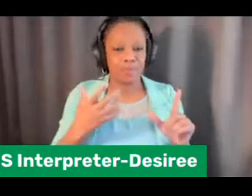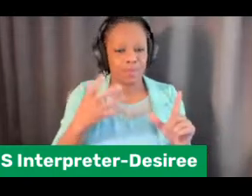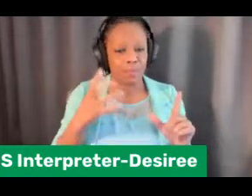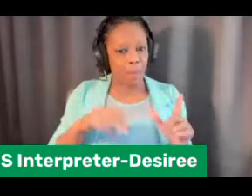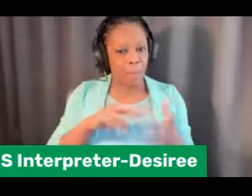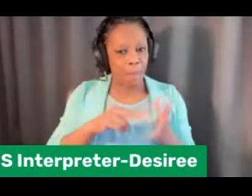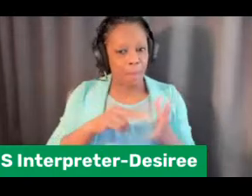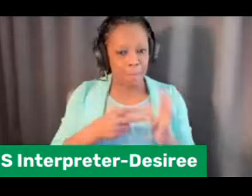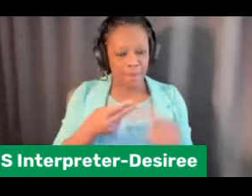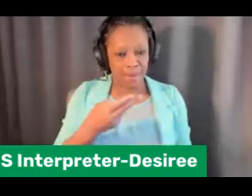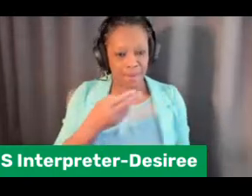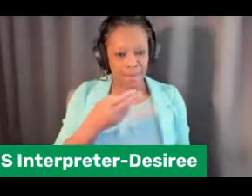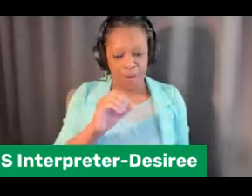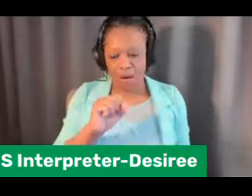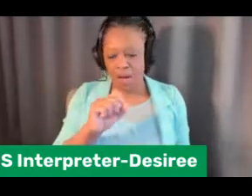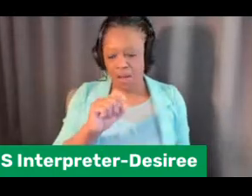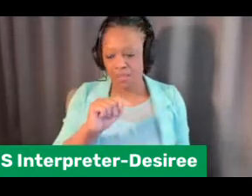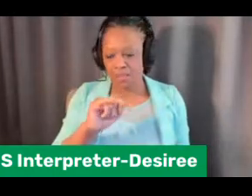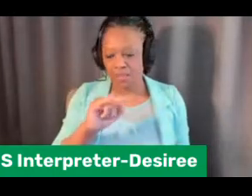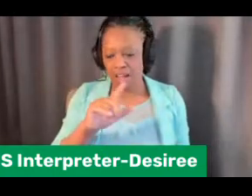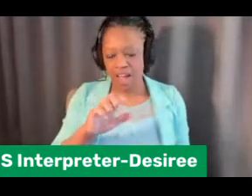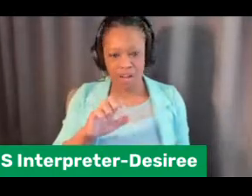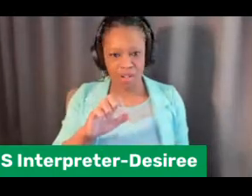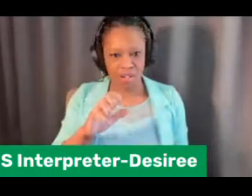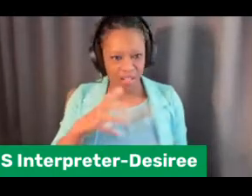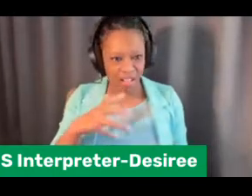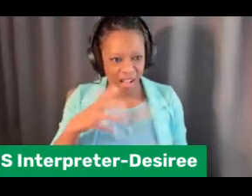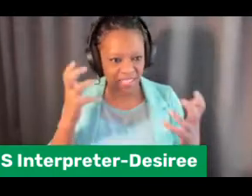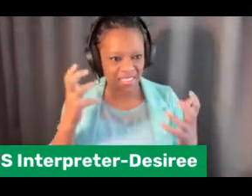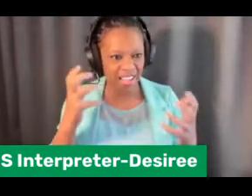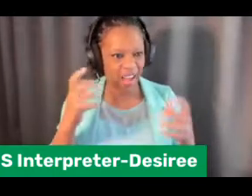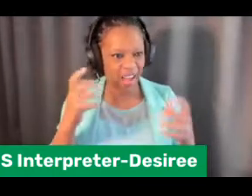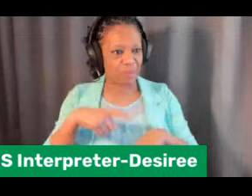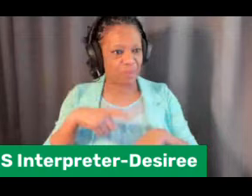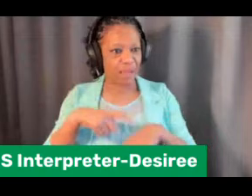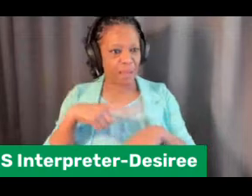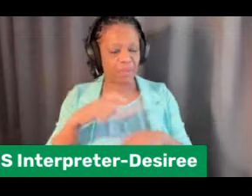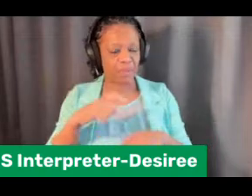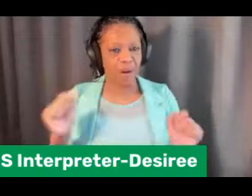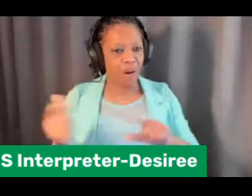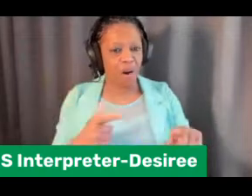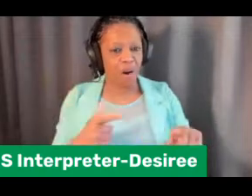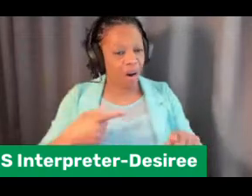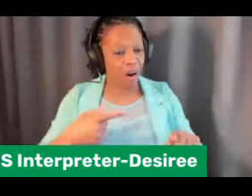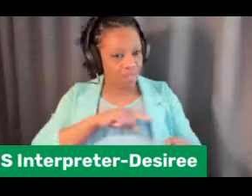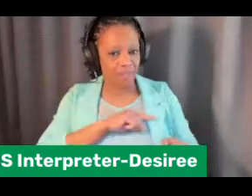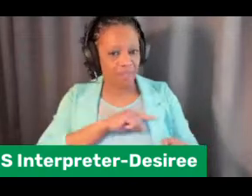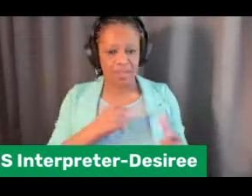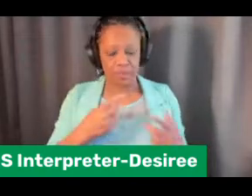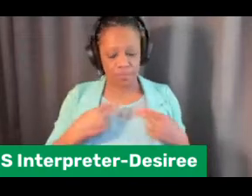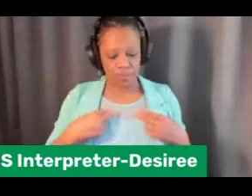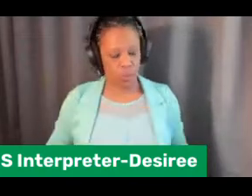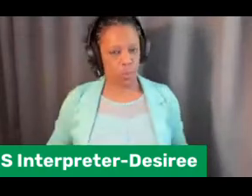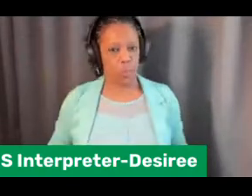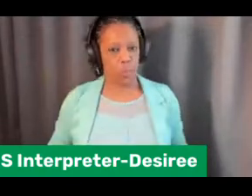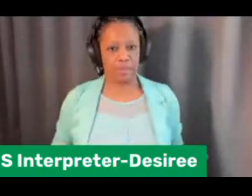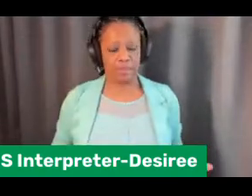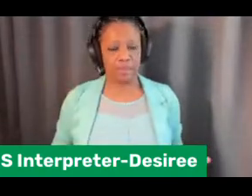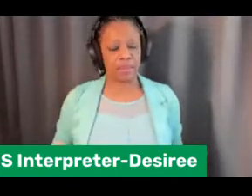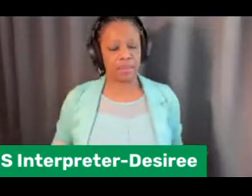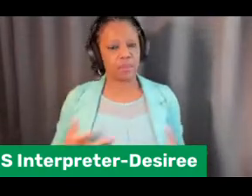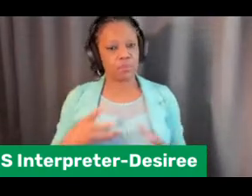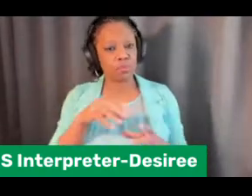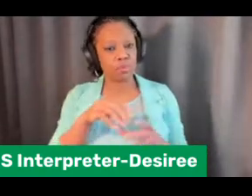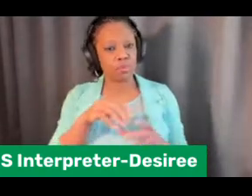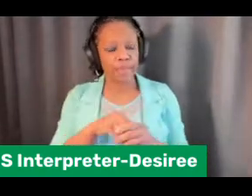we're actually in the multiple moments that we sit in. All of us as human beings who are nested in a number of ecosystems